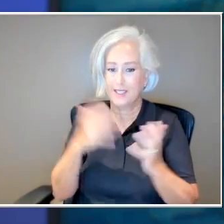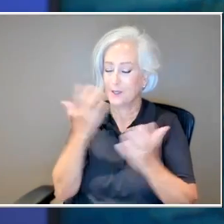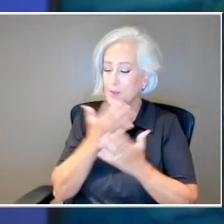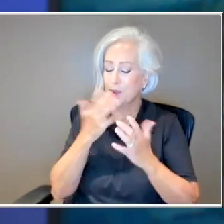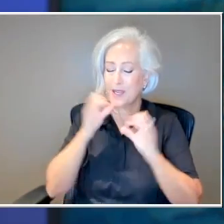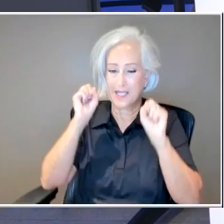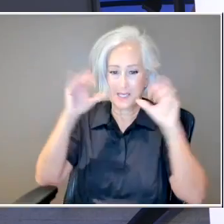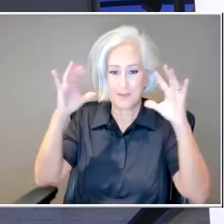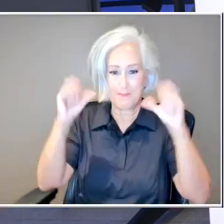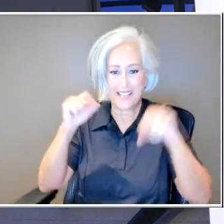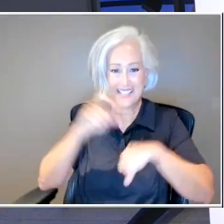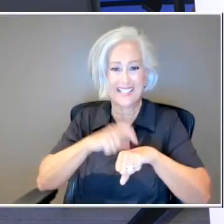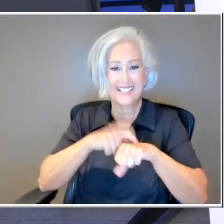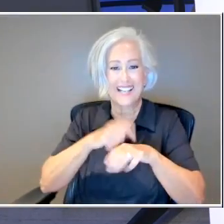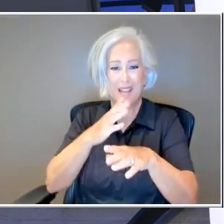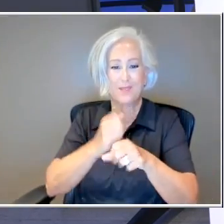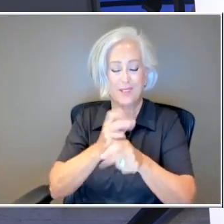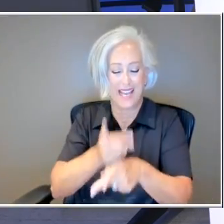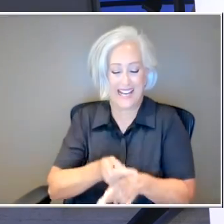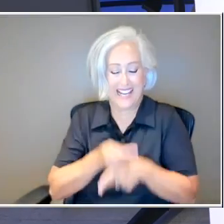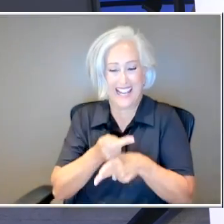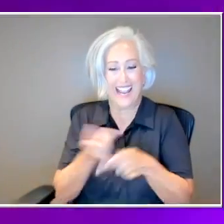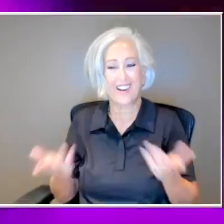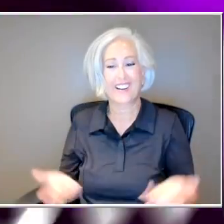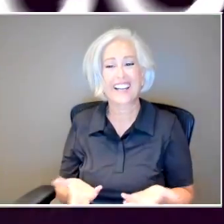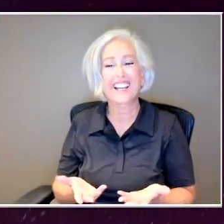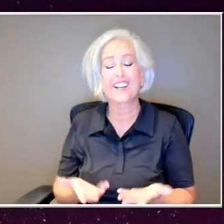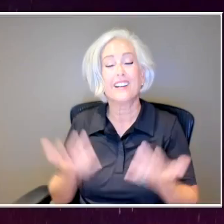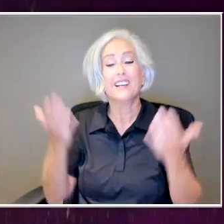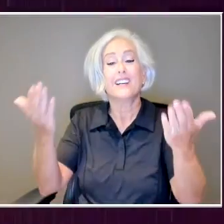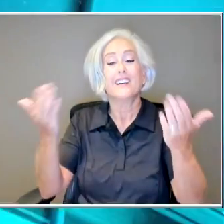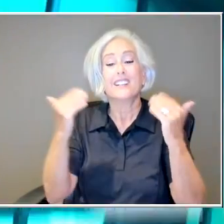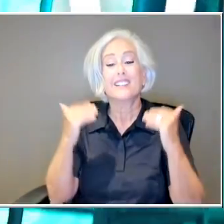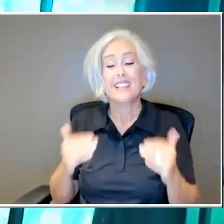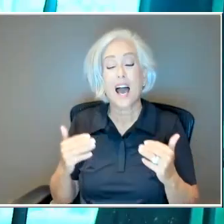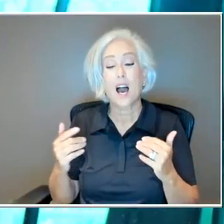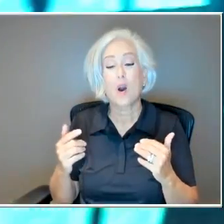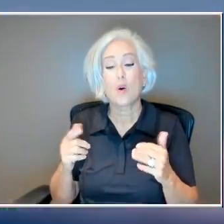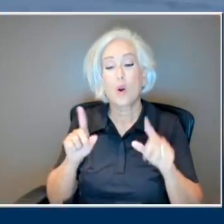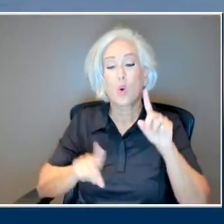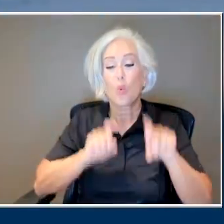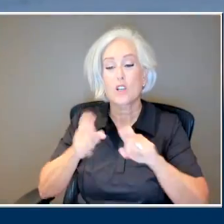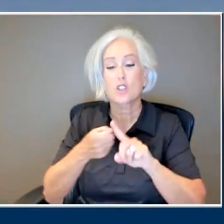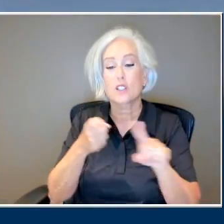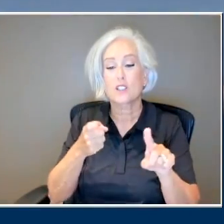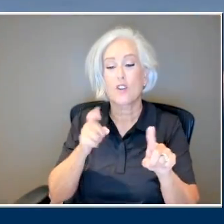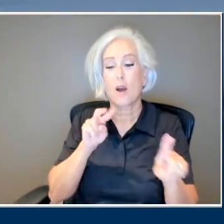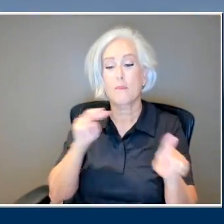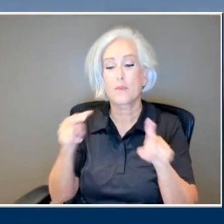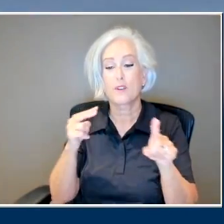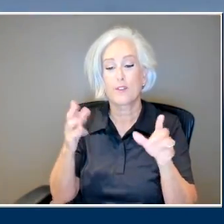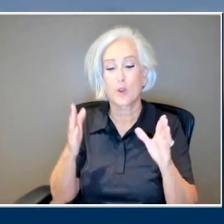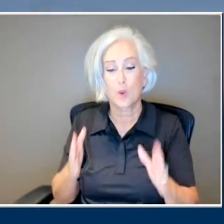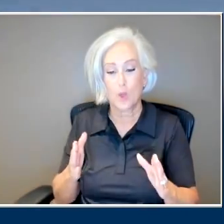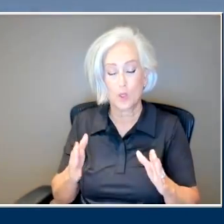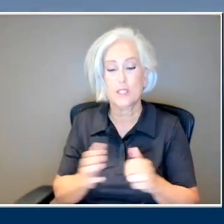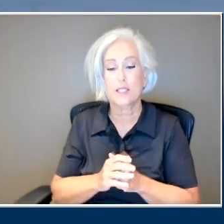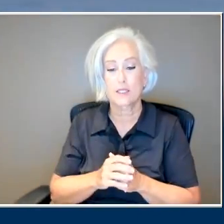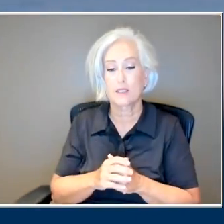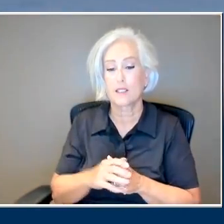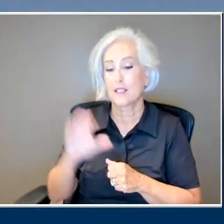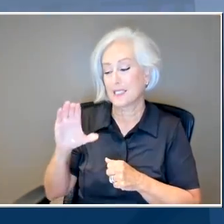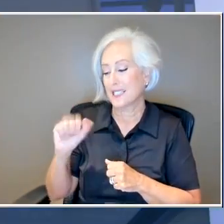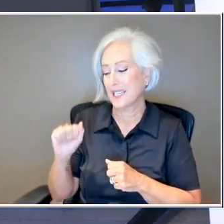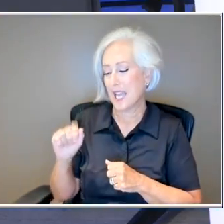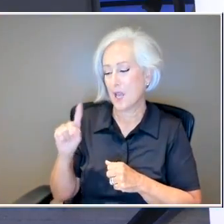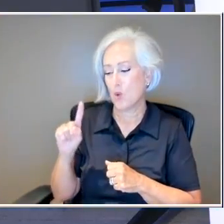care here, yeah. Let's get to some questions from our viewers this morning. Jean wants to know, back to that CA-125 that I had not heard of, Jean